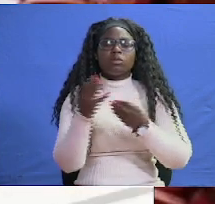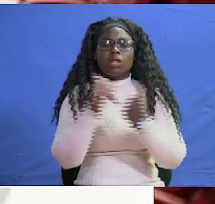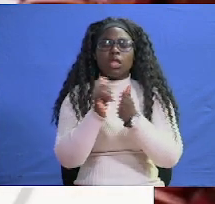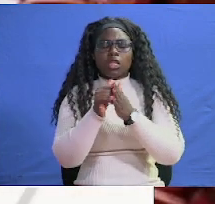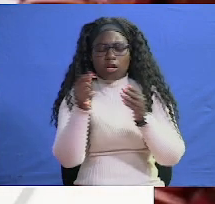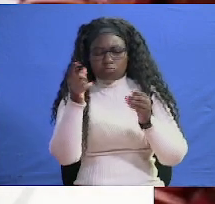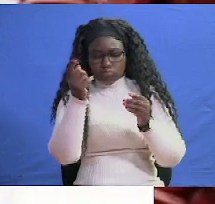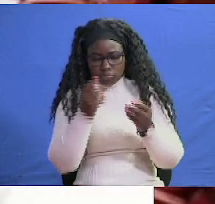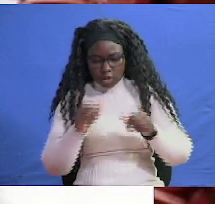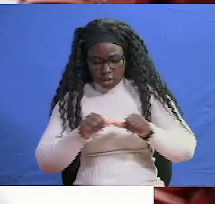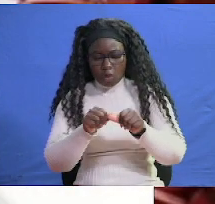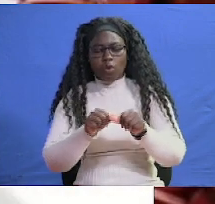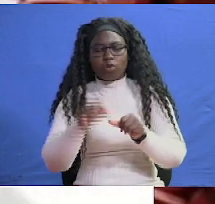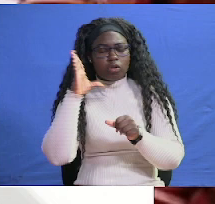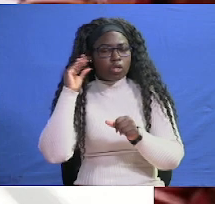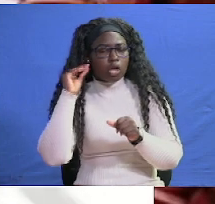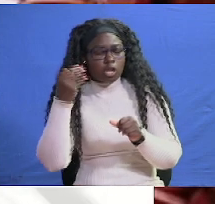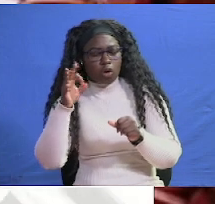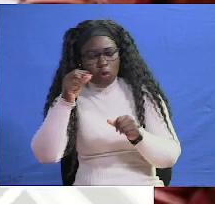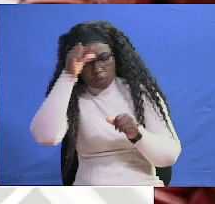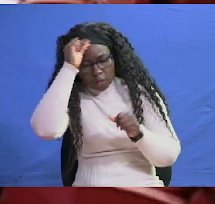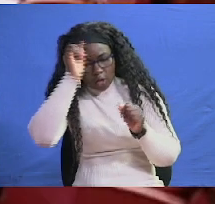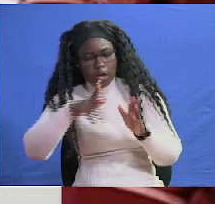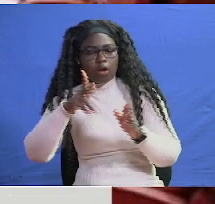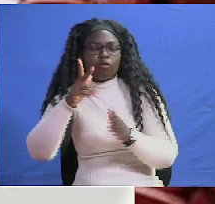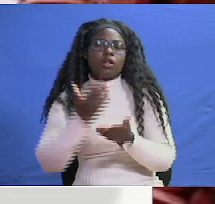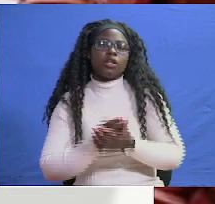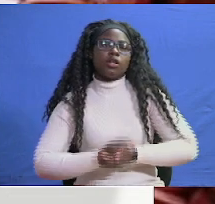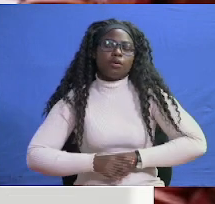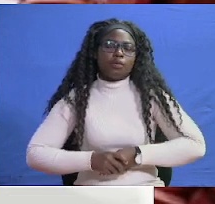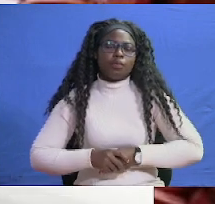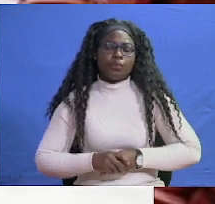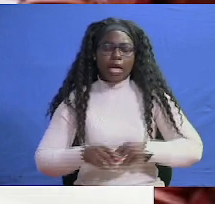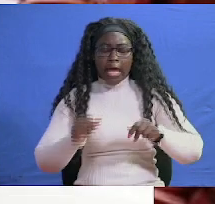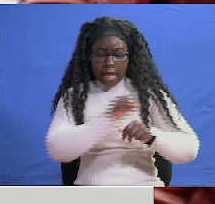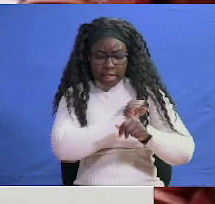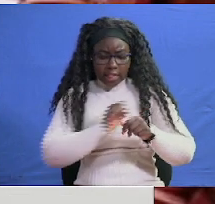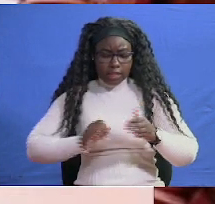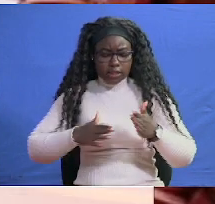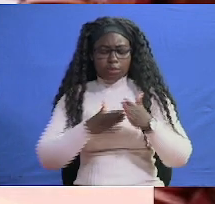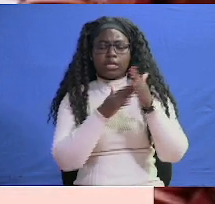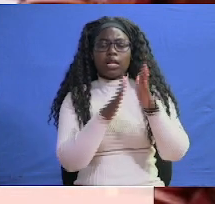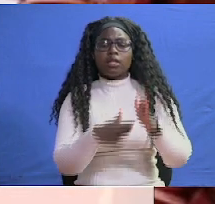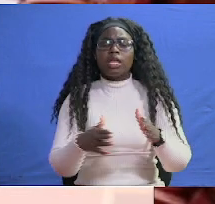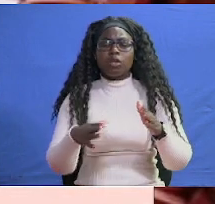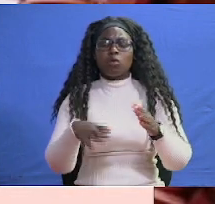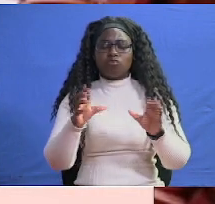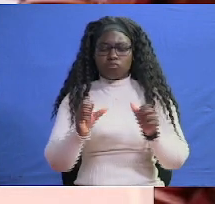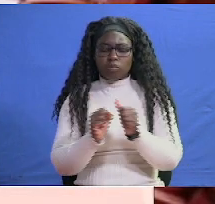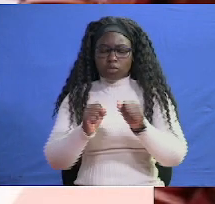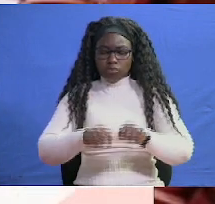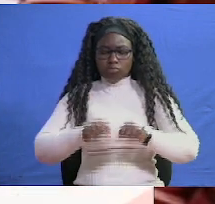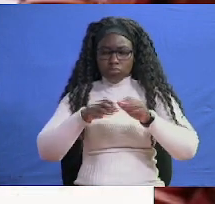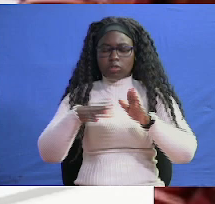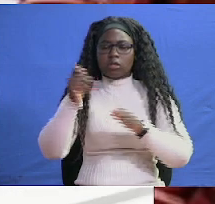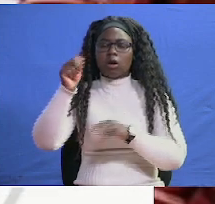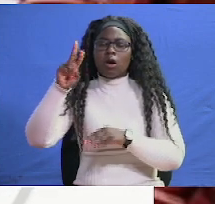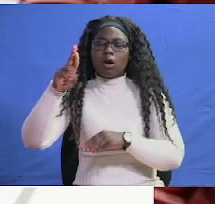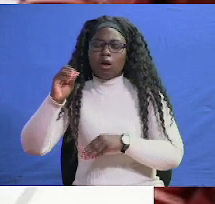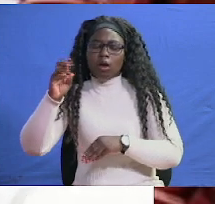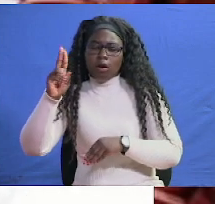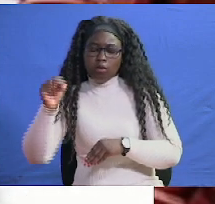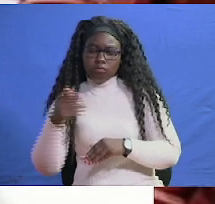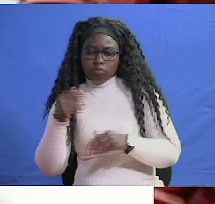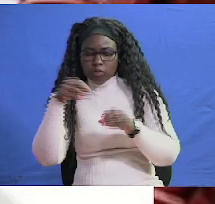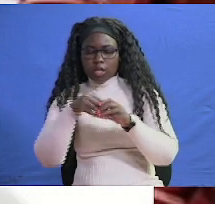the ongoing impeachment hearing of Governor Kawira Mwangaza. The senators, led by Majority Leader Aaron Cheruiyot and his counterpart